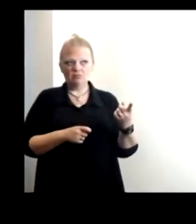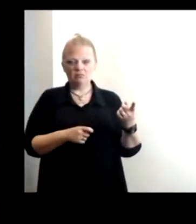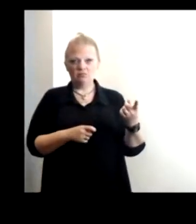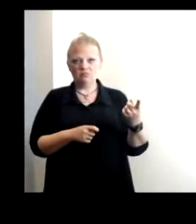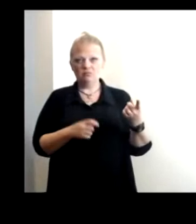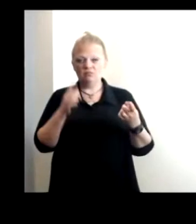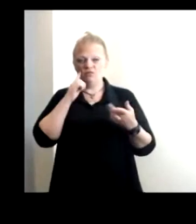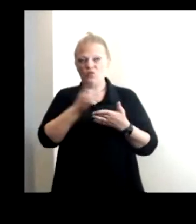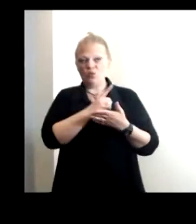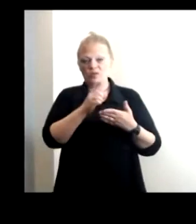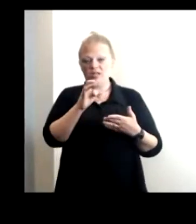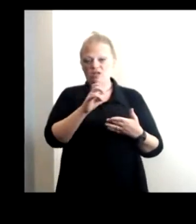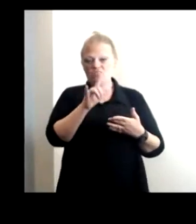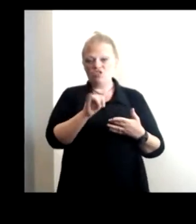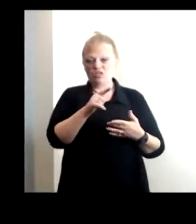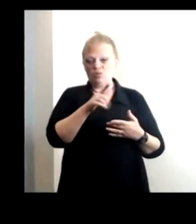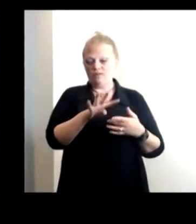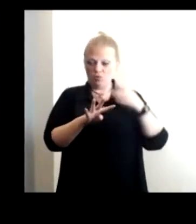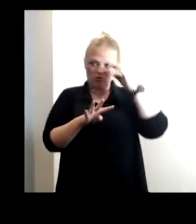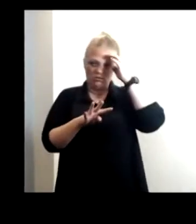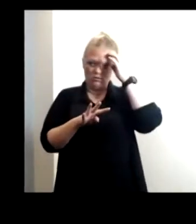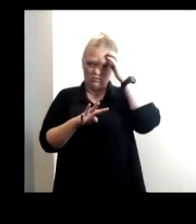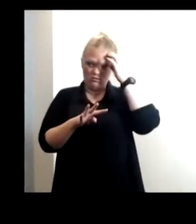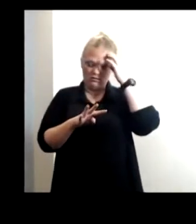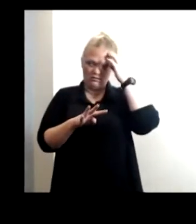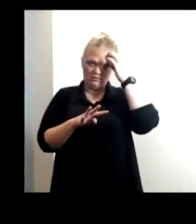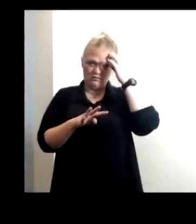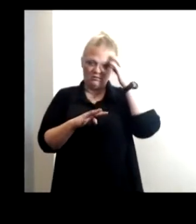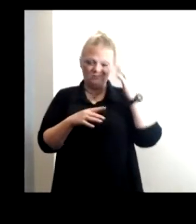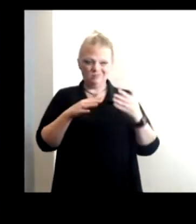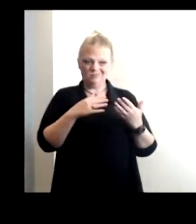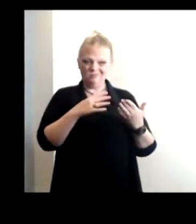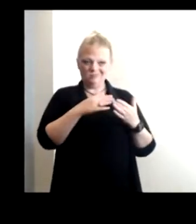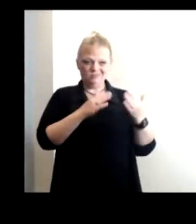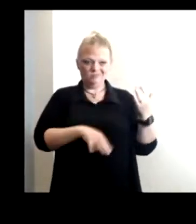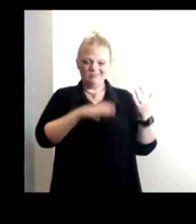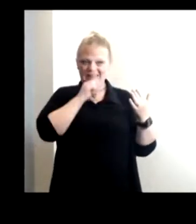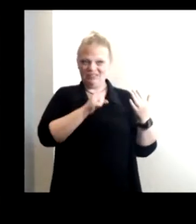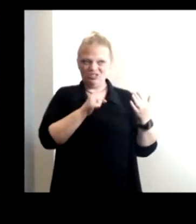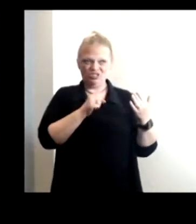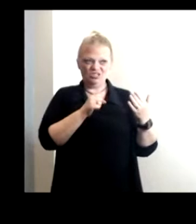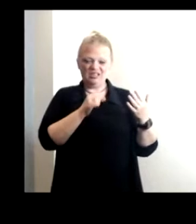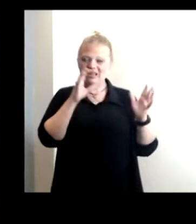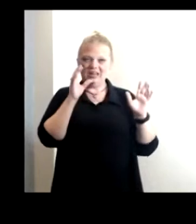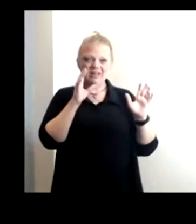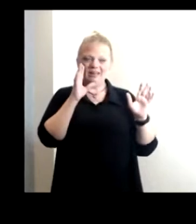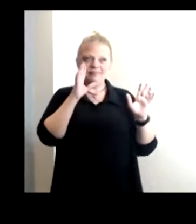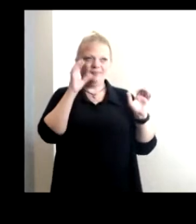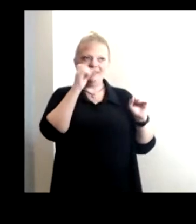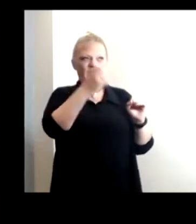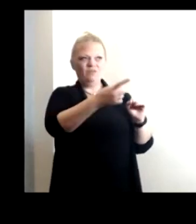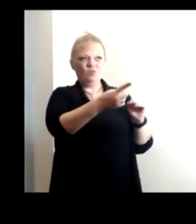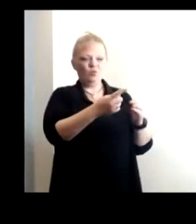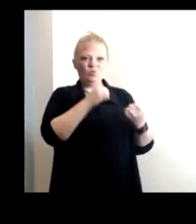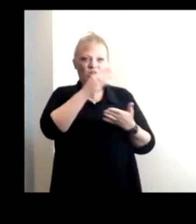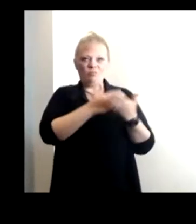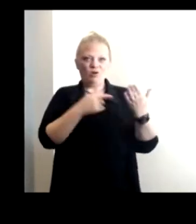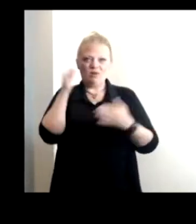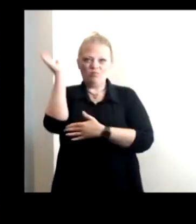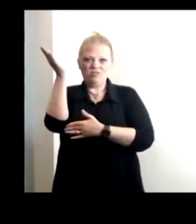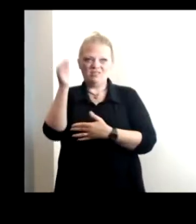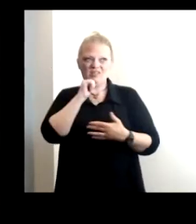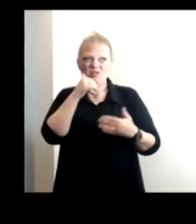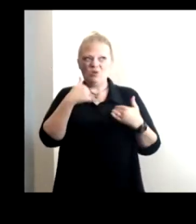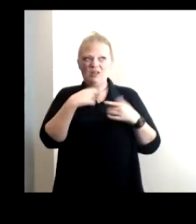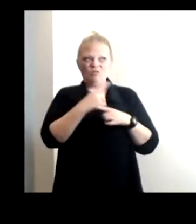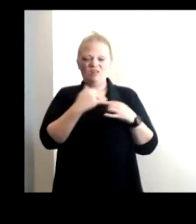week as of the 24th. And under a certain age, we can give you to that too. It's not part of the presentation, so I don't have it